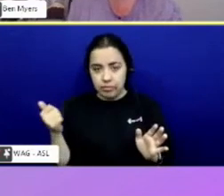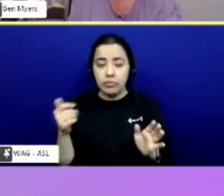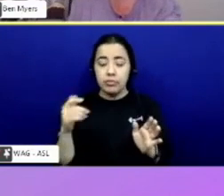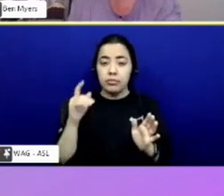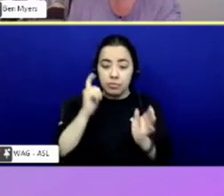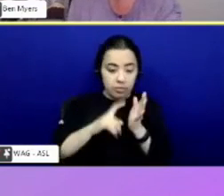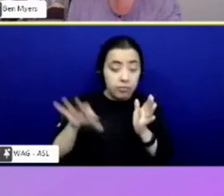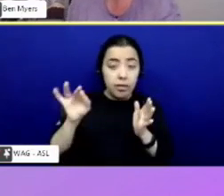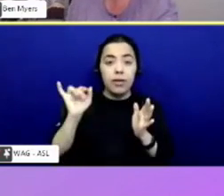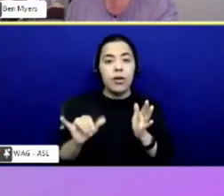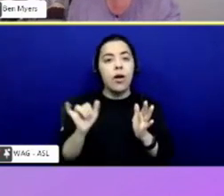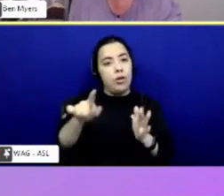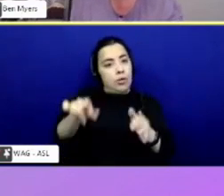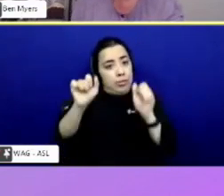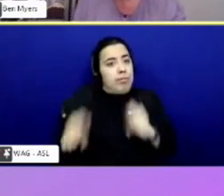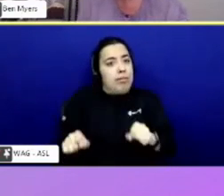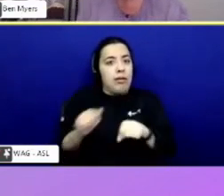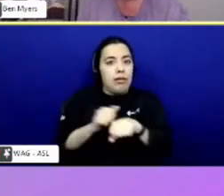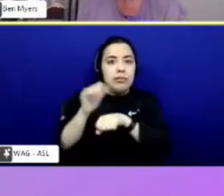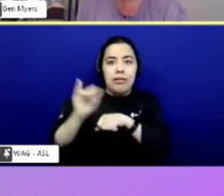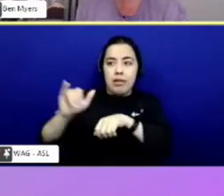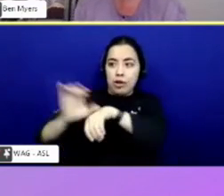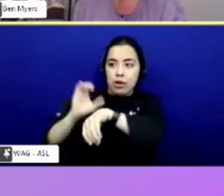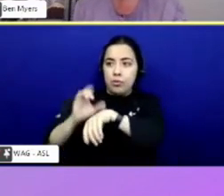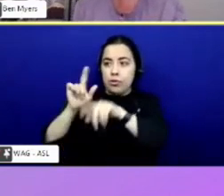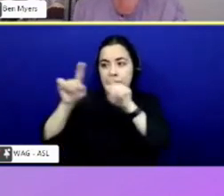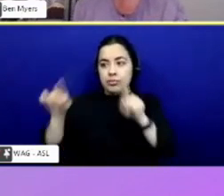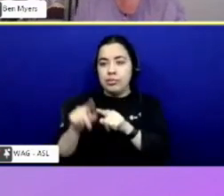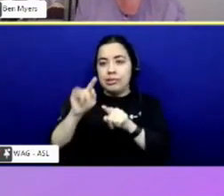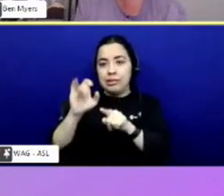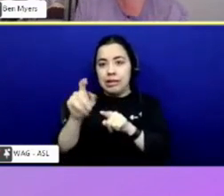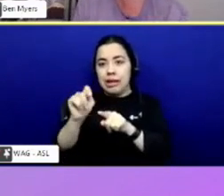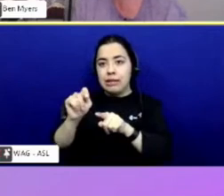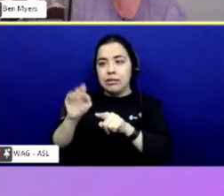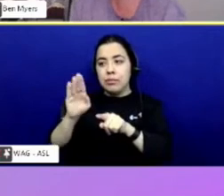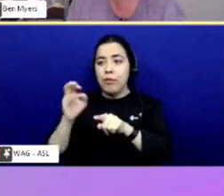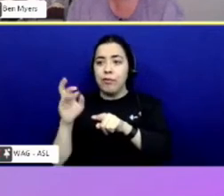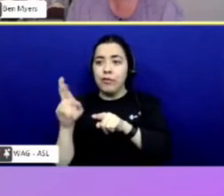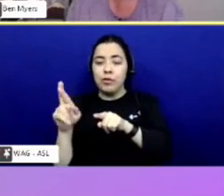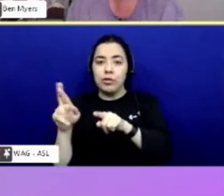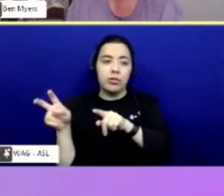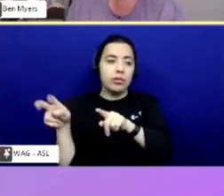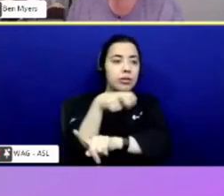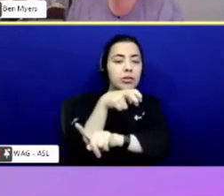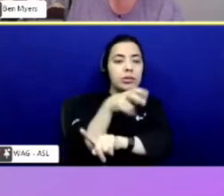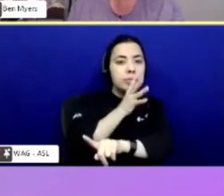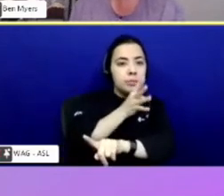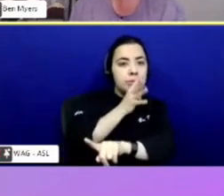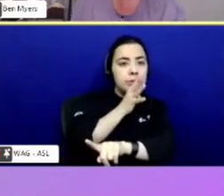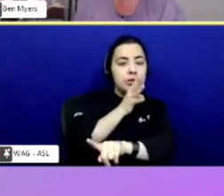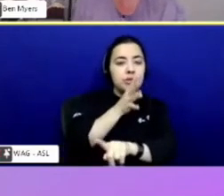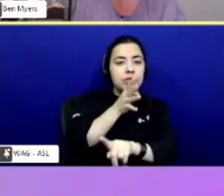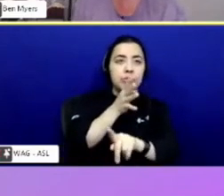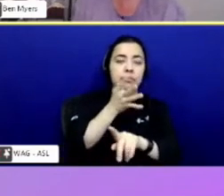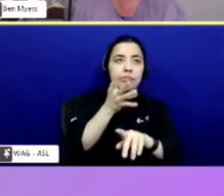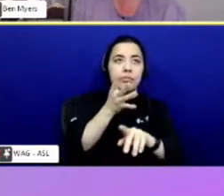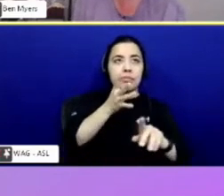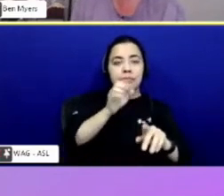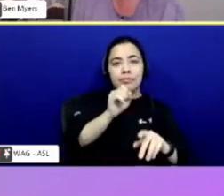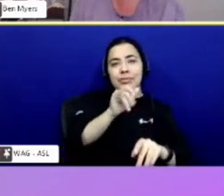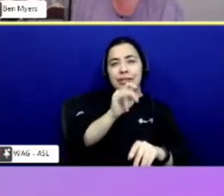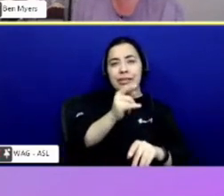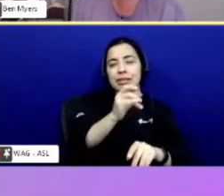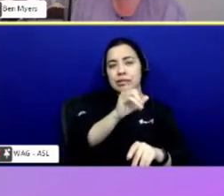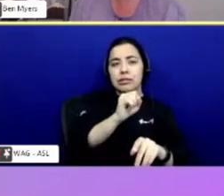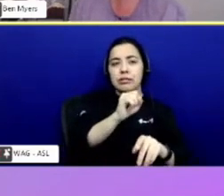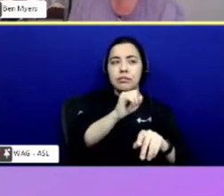you could send the computer's text buffer to a speech synthesis chip. And you could have effectively whatever was under